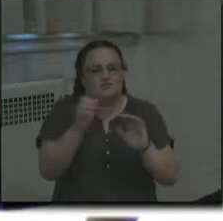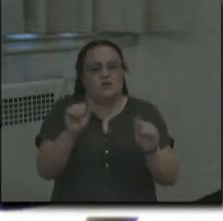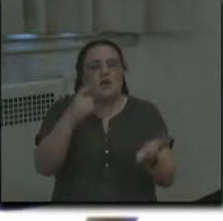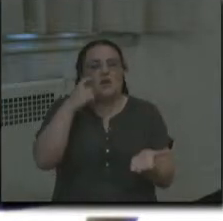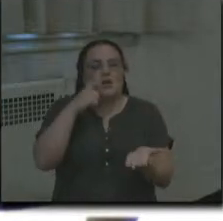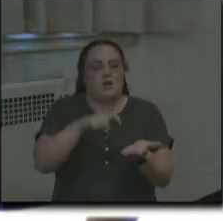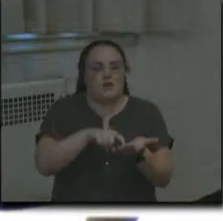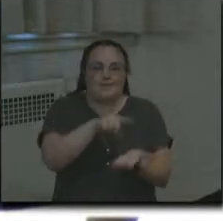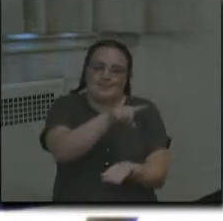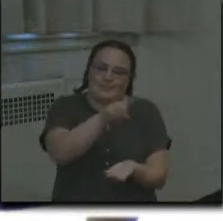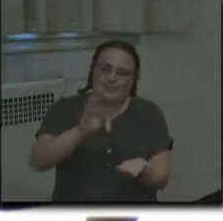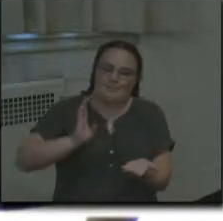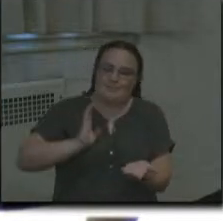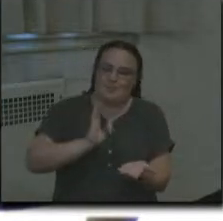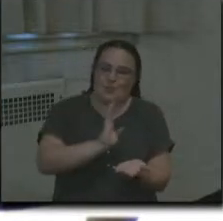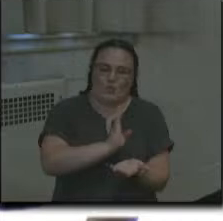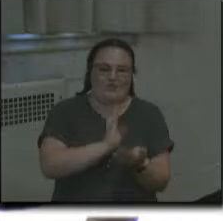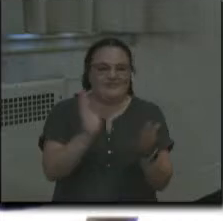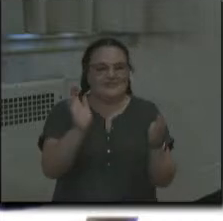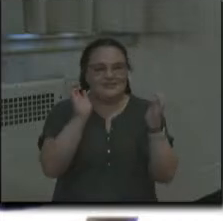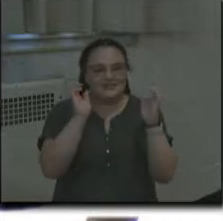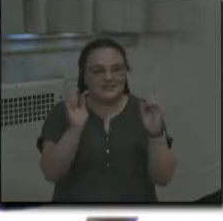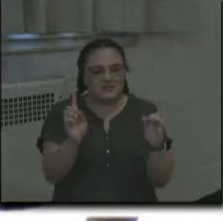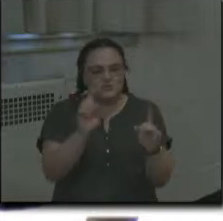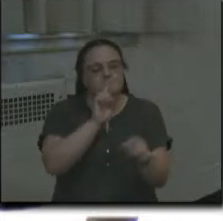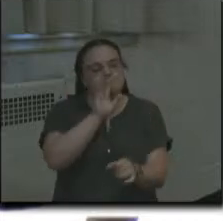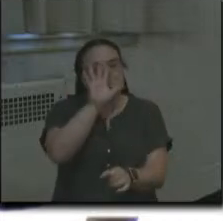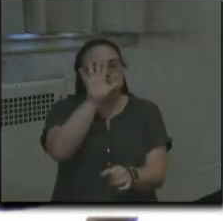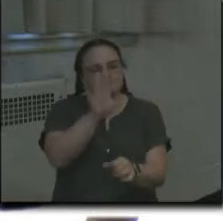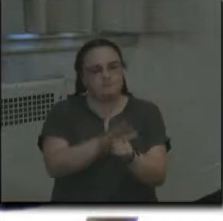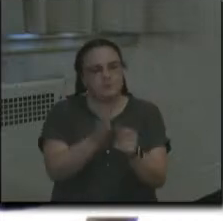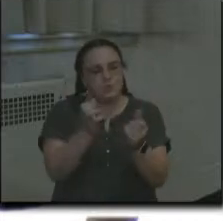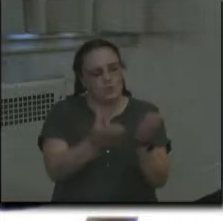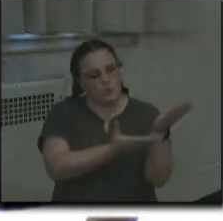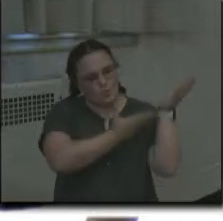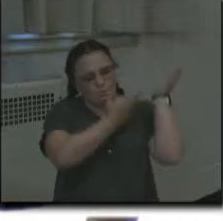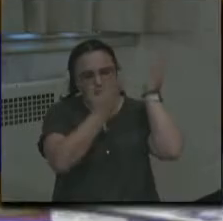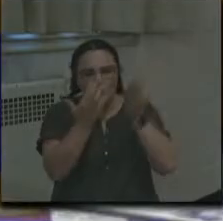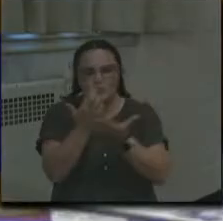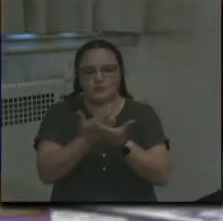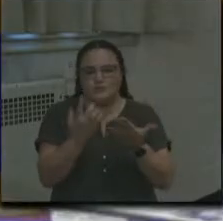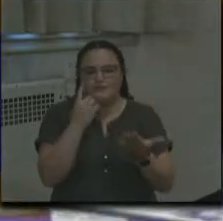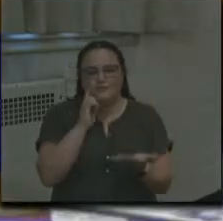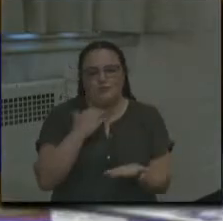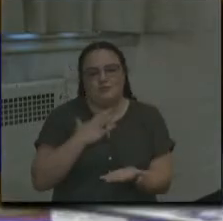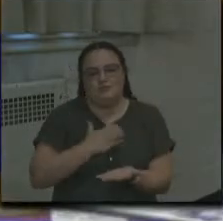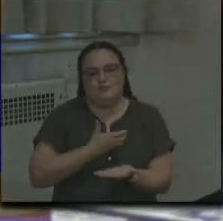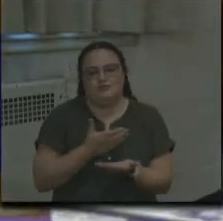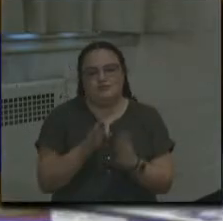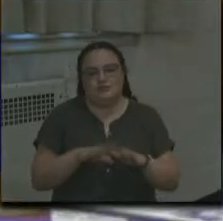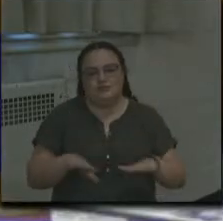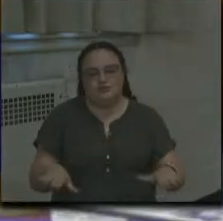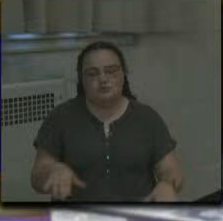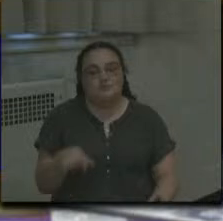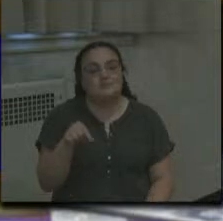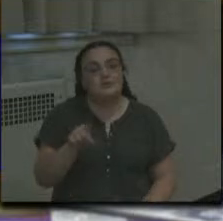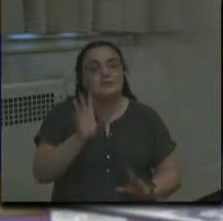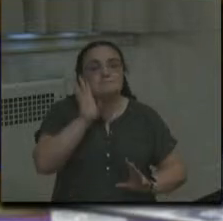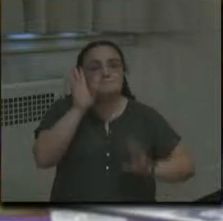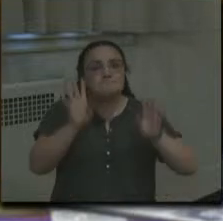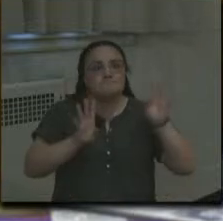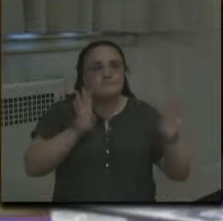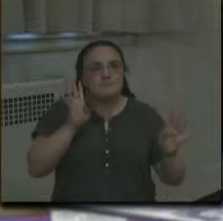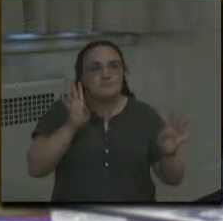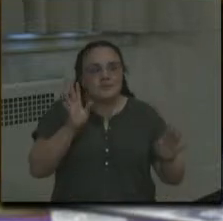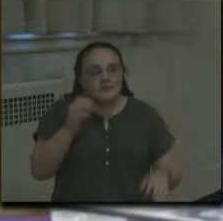board is committed to bringing home resources for our children. And this is the innovation that I